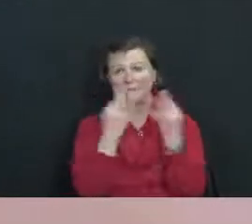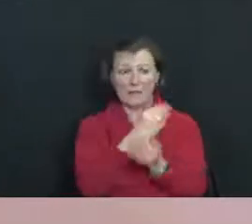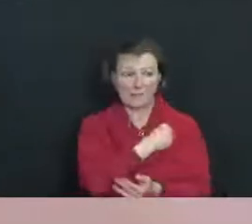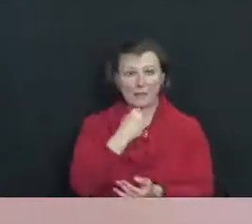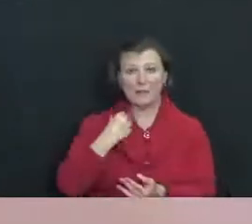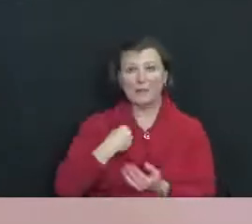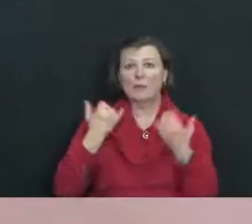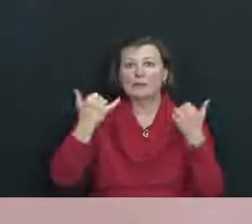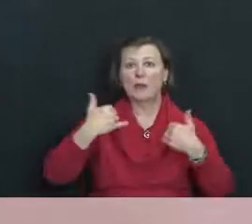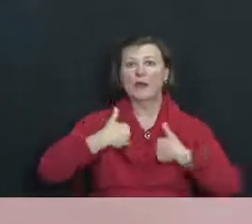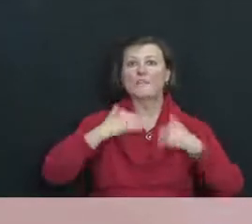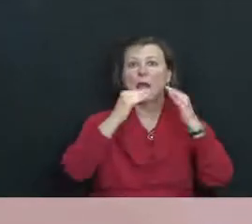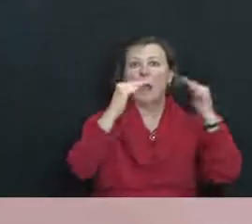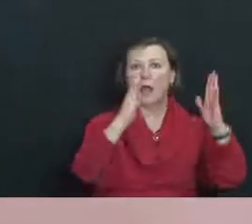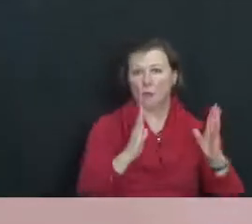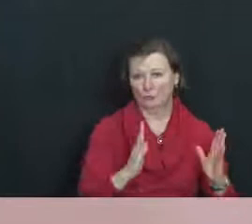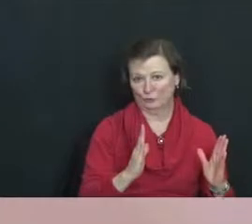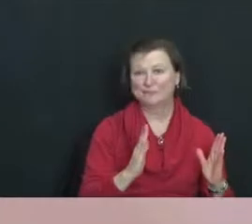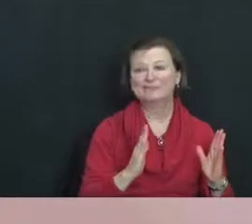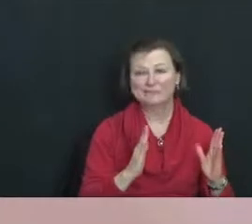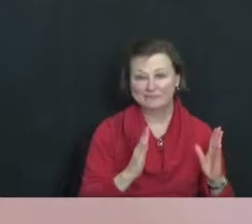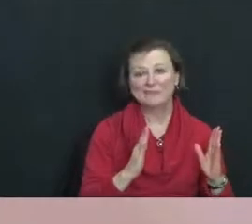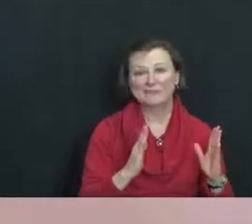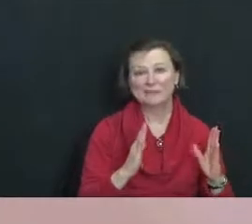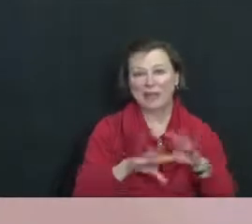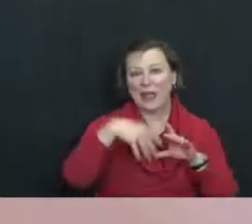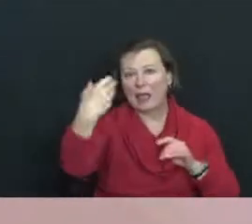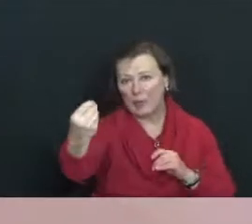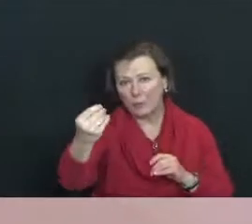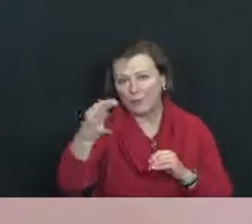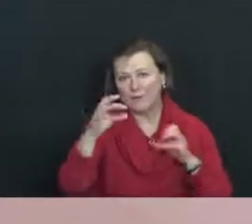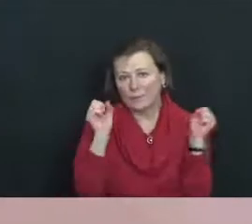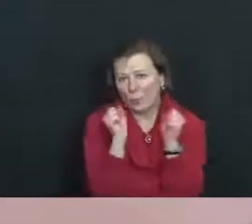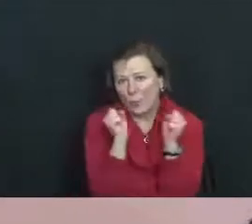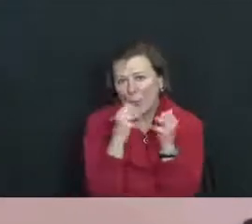now housed and out of the cold and damp.